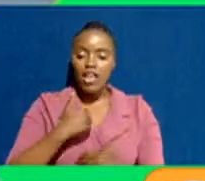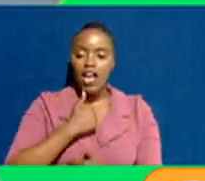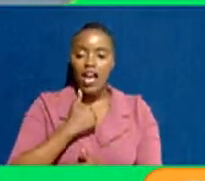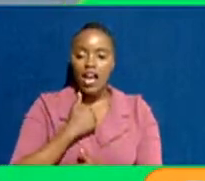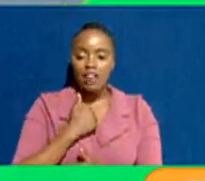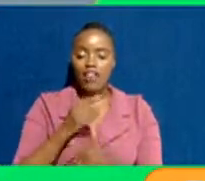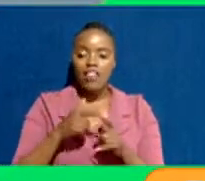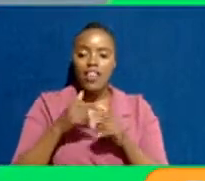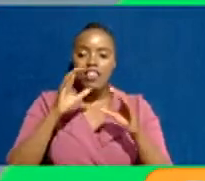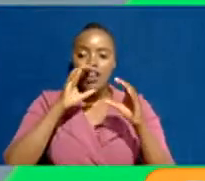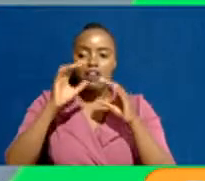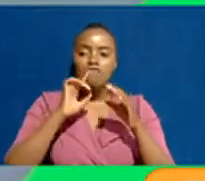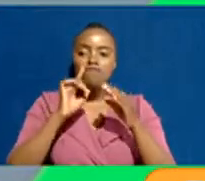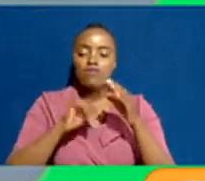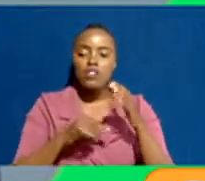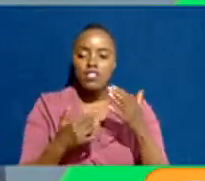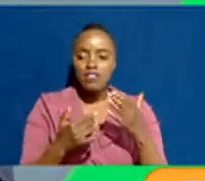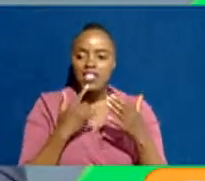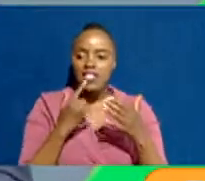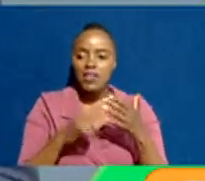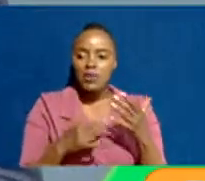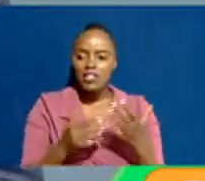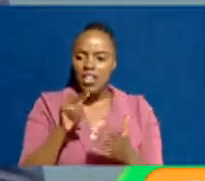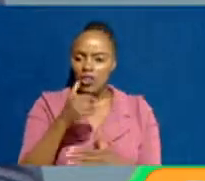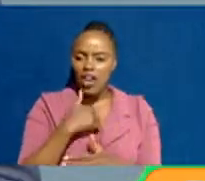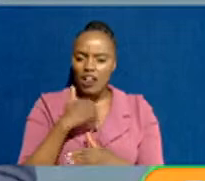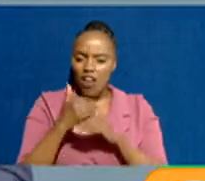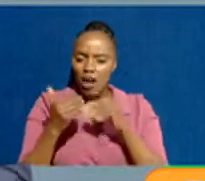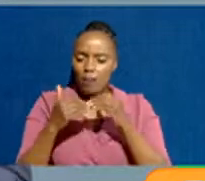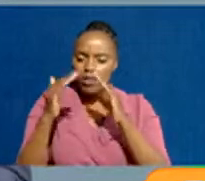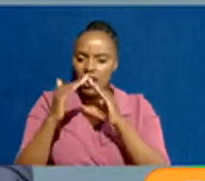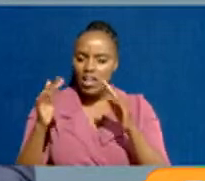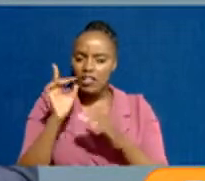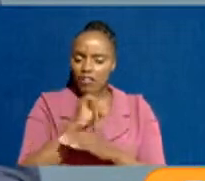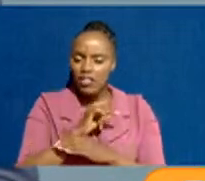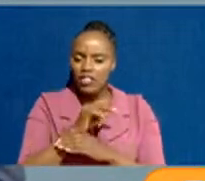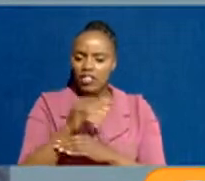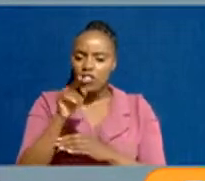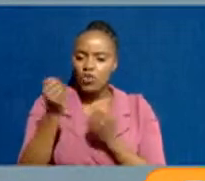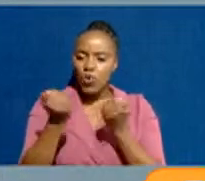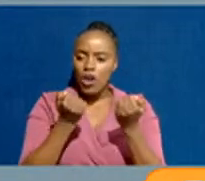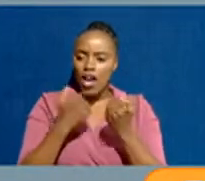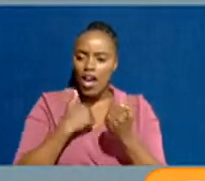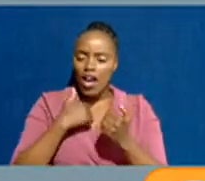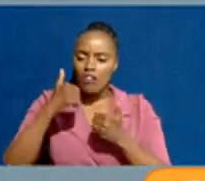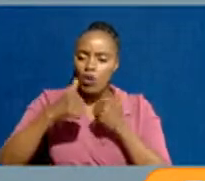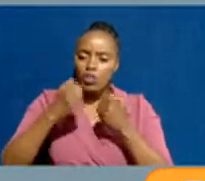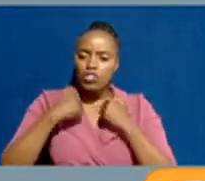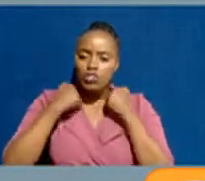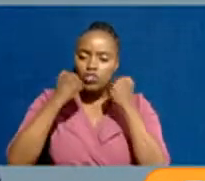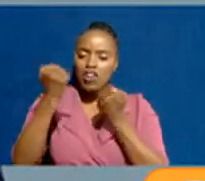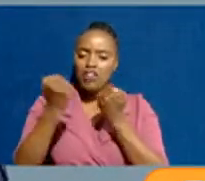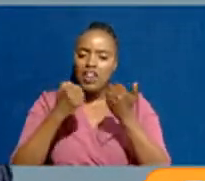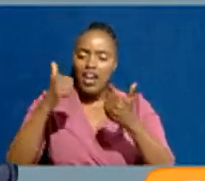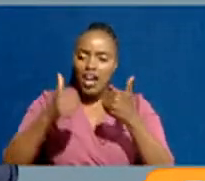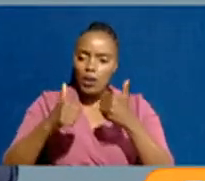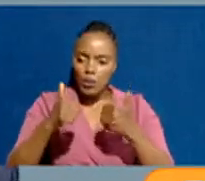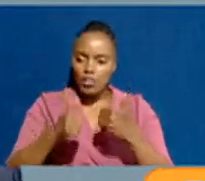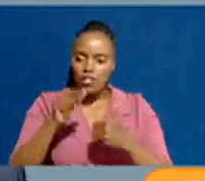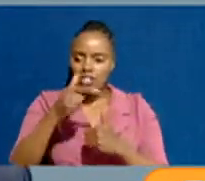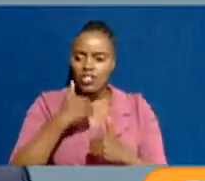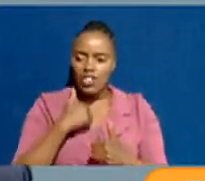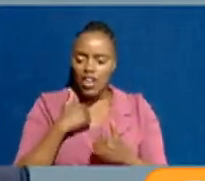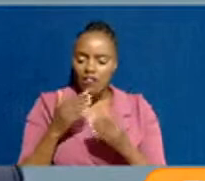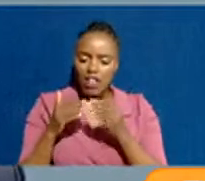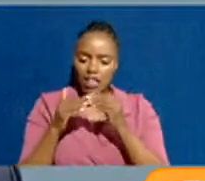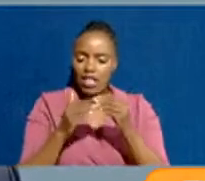the conversations they have is, have you built a house? Do you have a car? What kind of car are you driving? Are you ahead